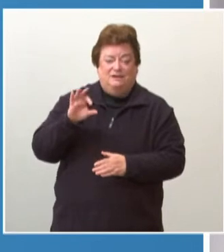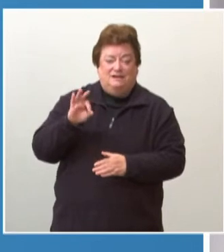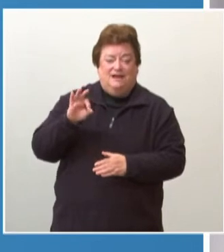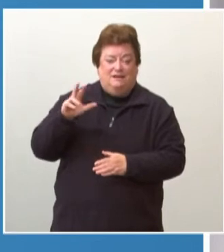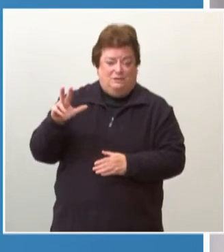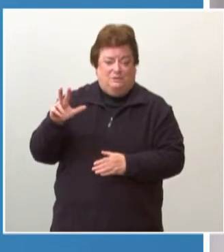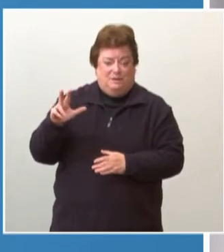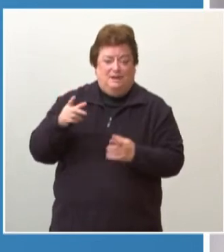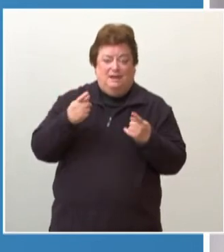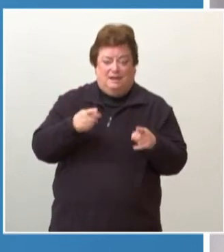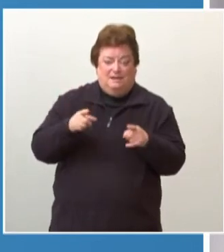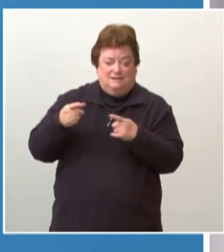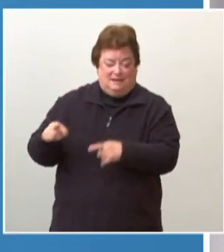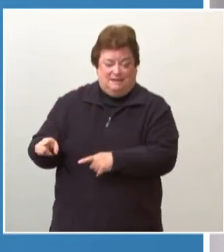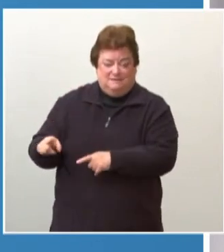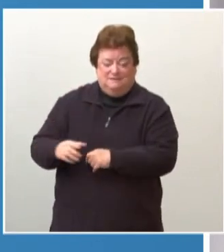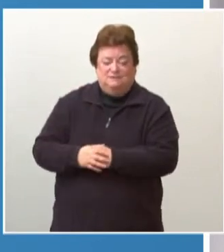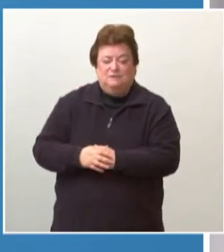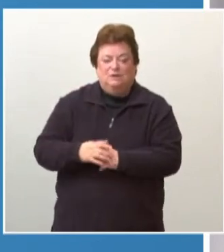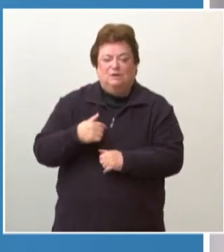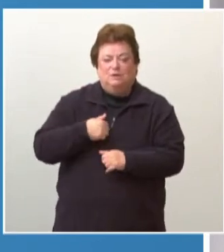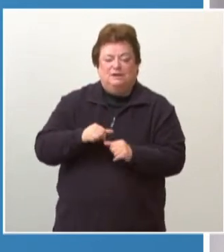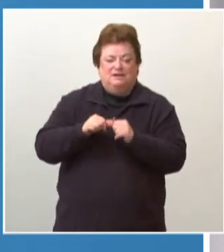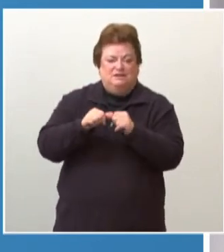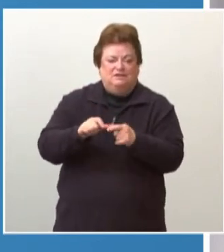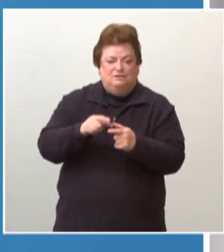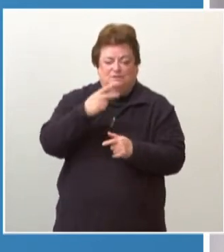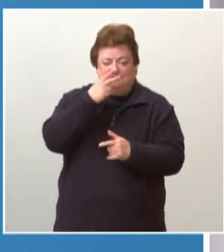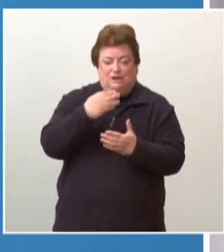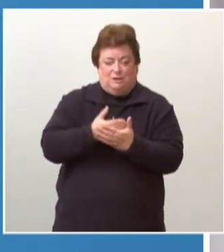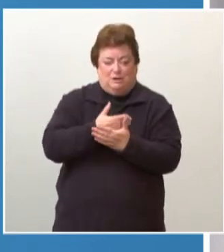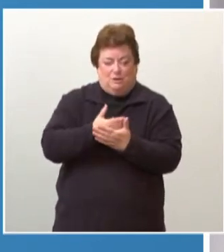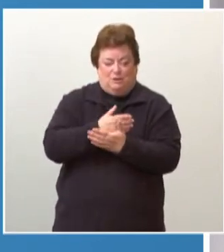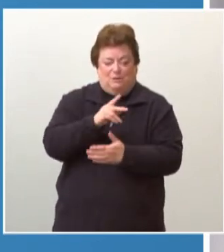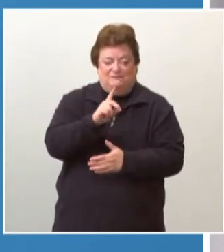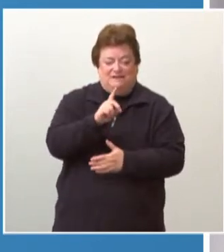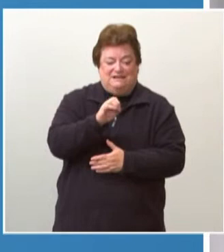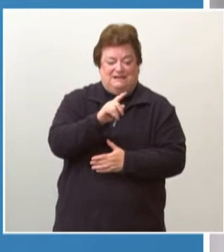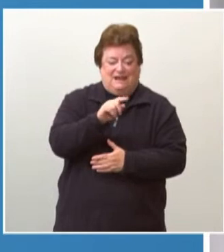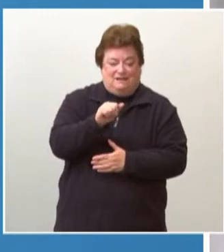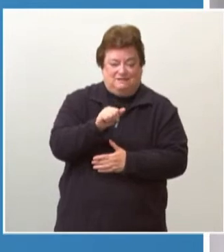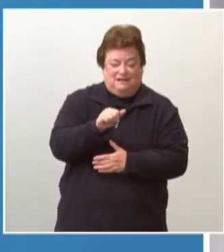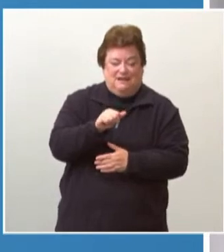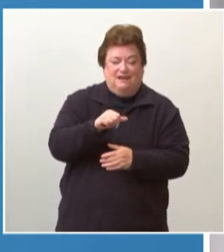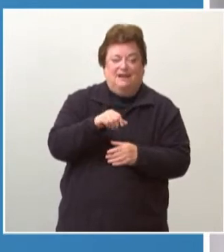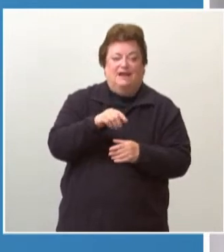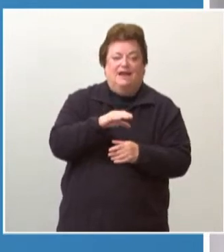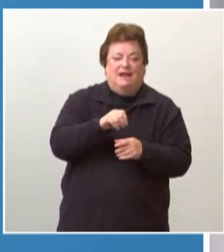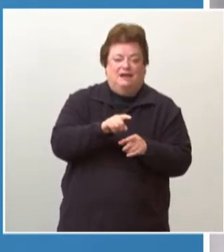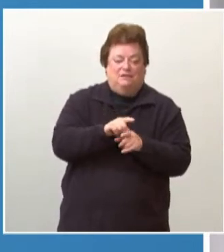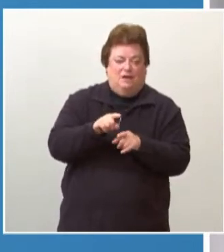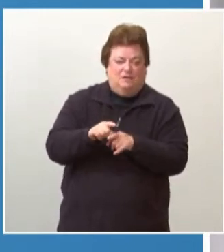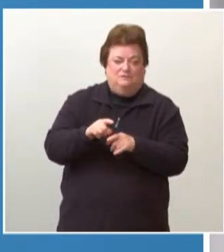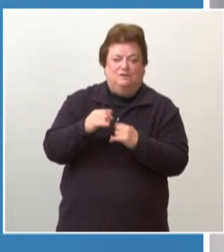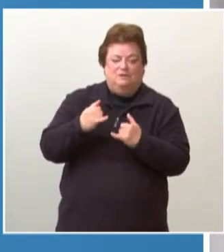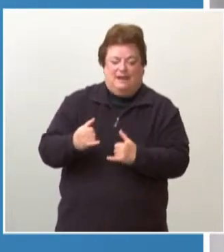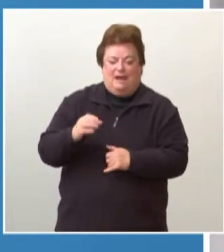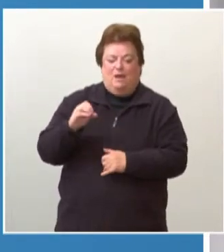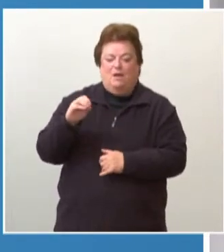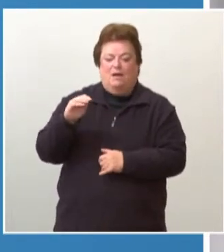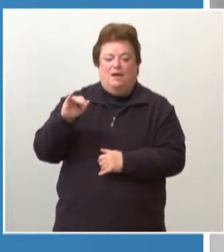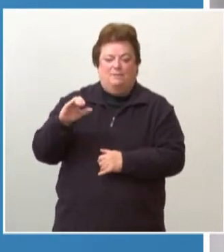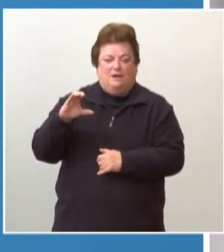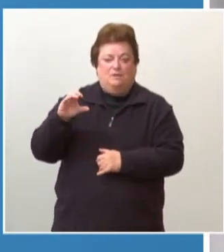2,893 cases. We continue to see new cases of the Delta variant and are also now on the front end of the